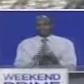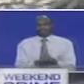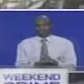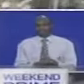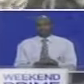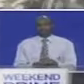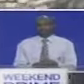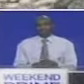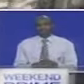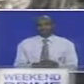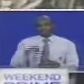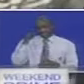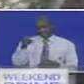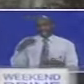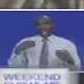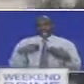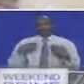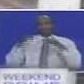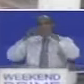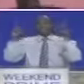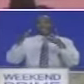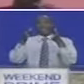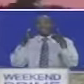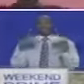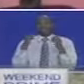Pale ambaye hakuna billboard yoyote.